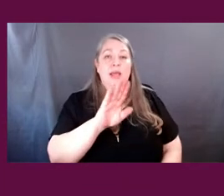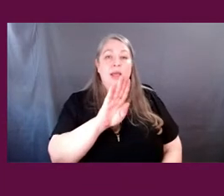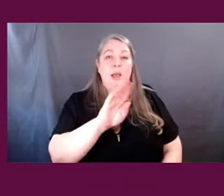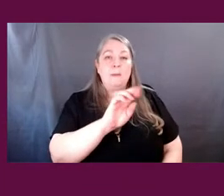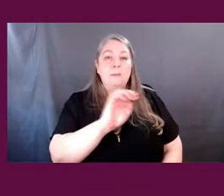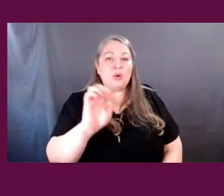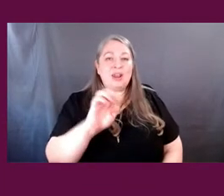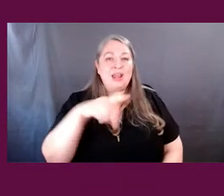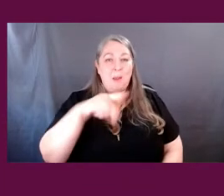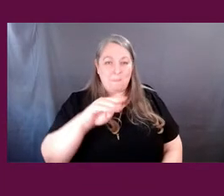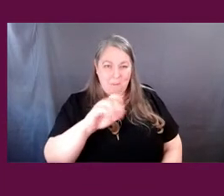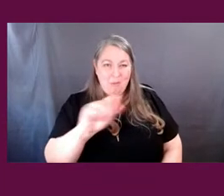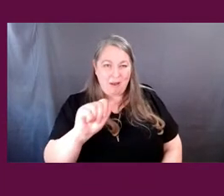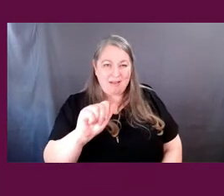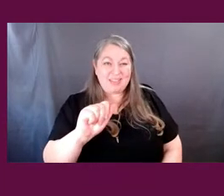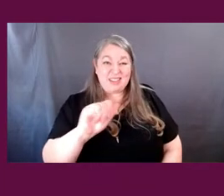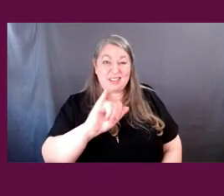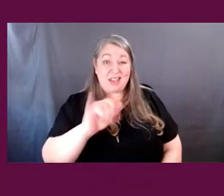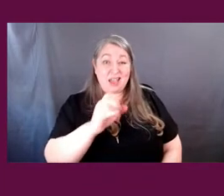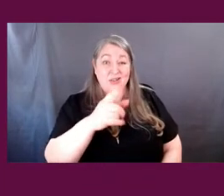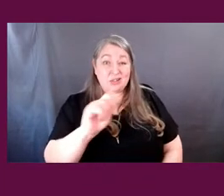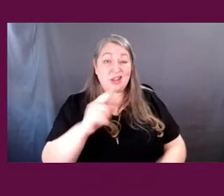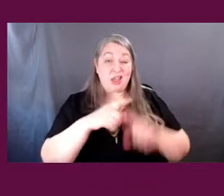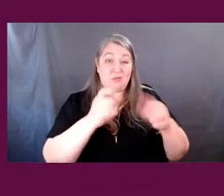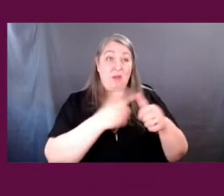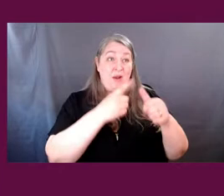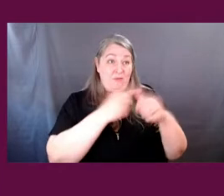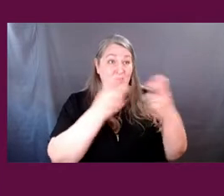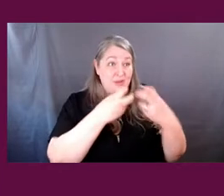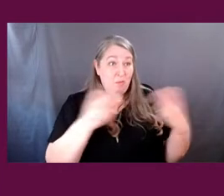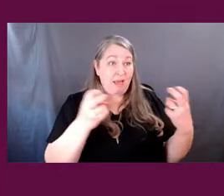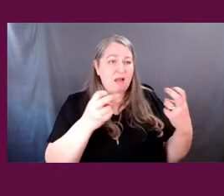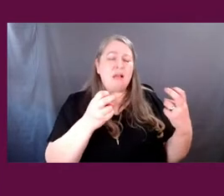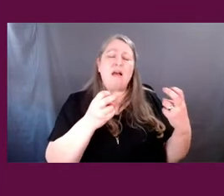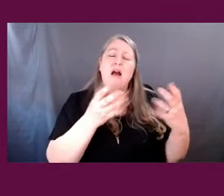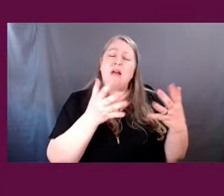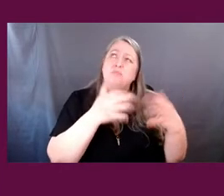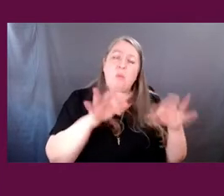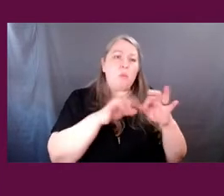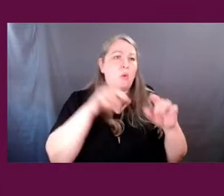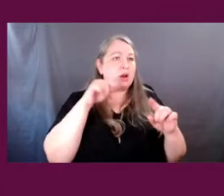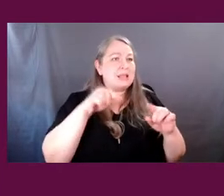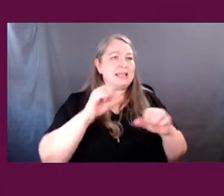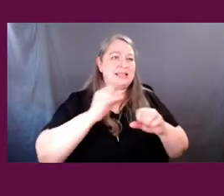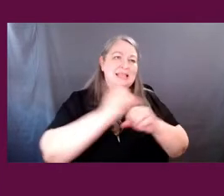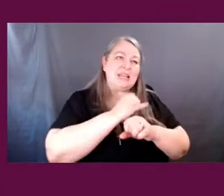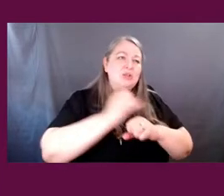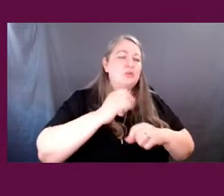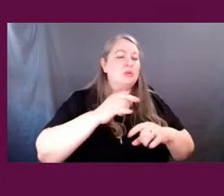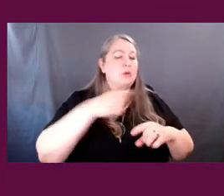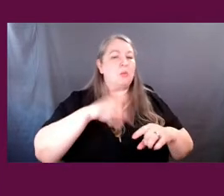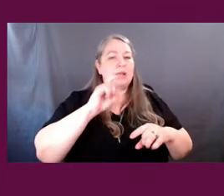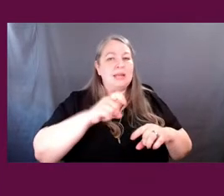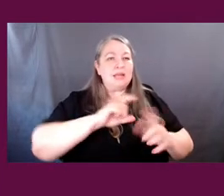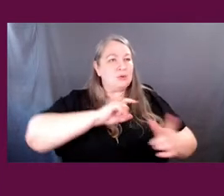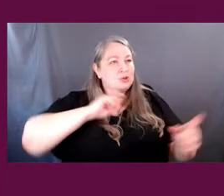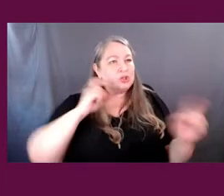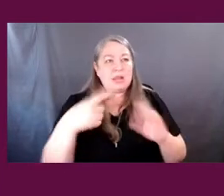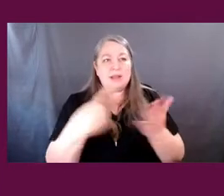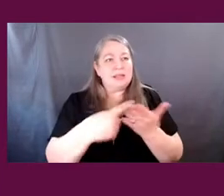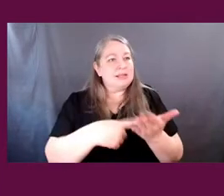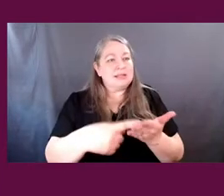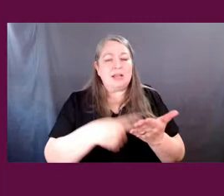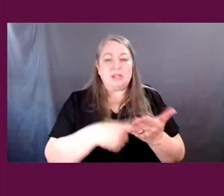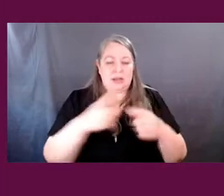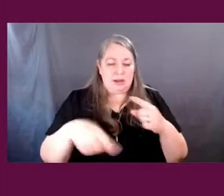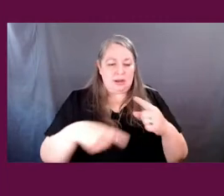our Innovating Below the Line panel are vital to this industry. We have to shift the conversation around belonging